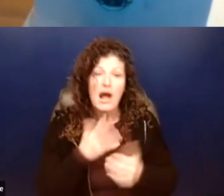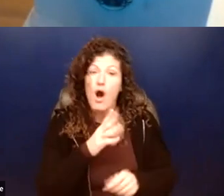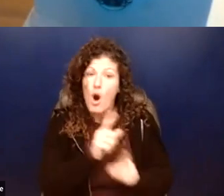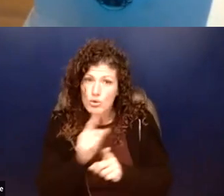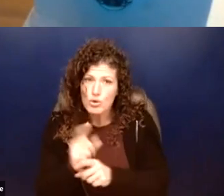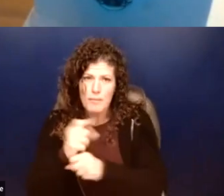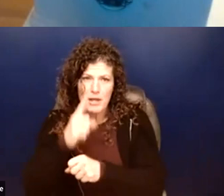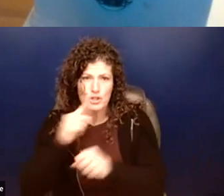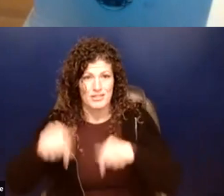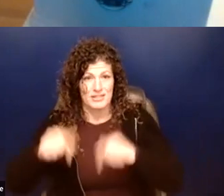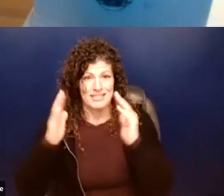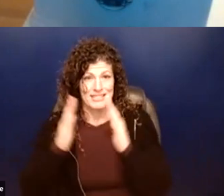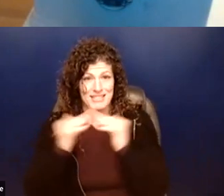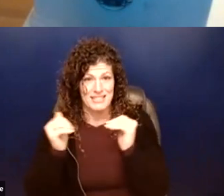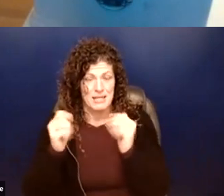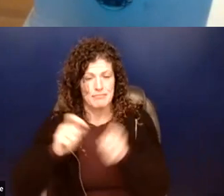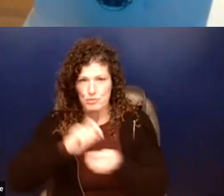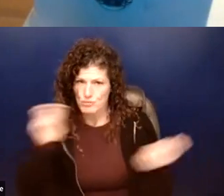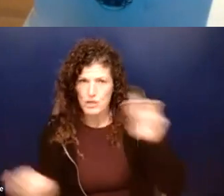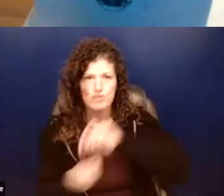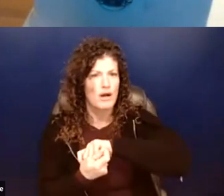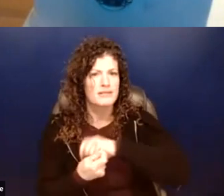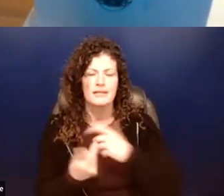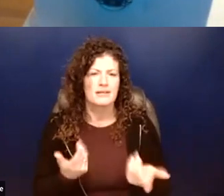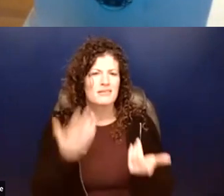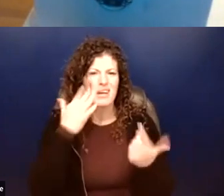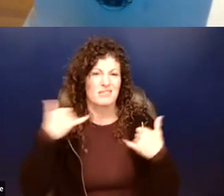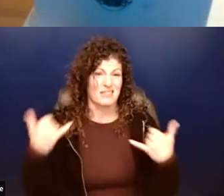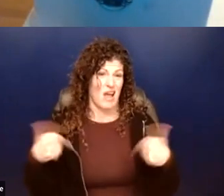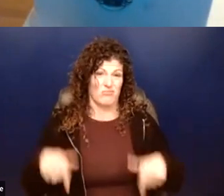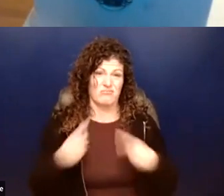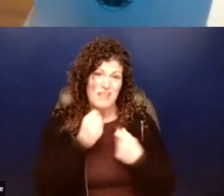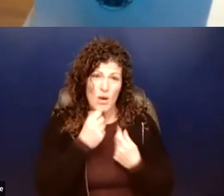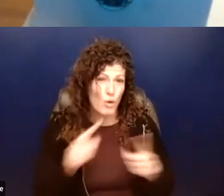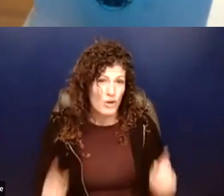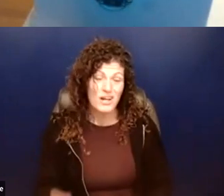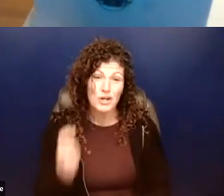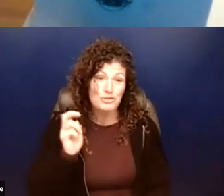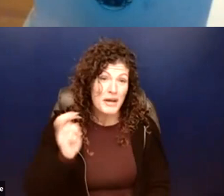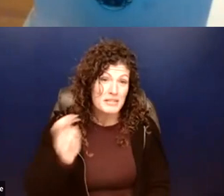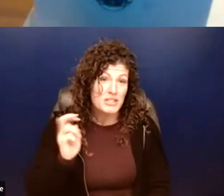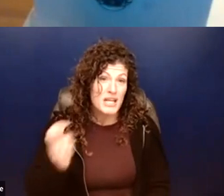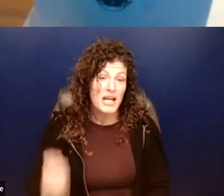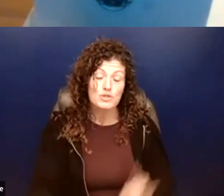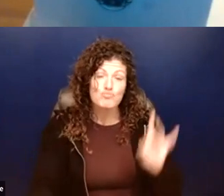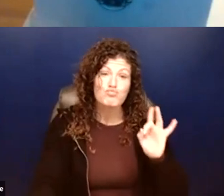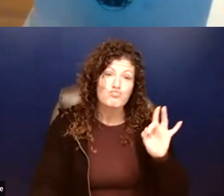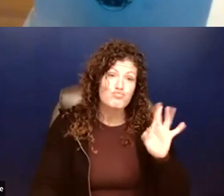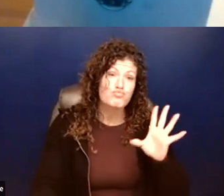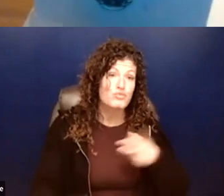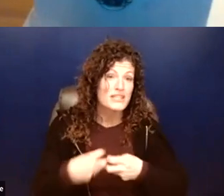in place is reconstructed, because it's not working. Transportation continues to be a really, really big